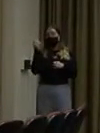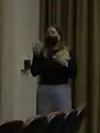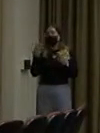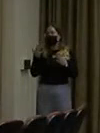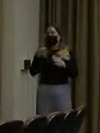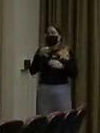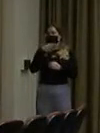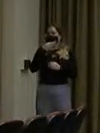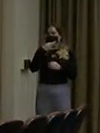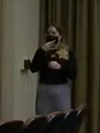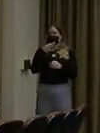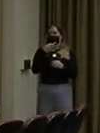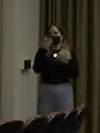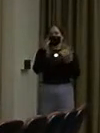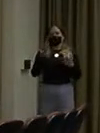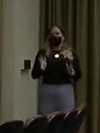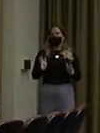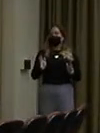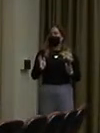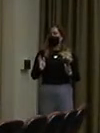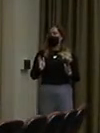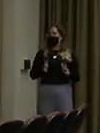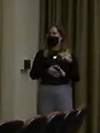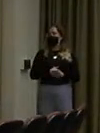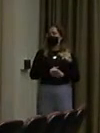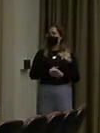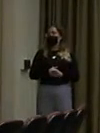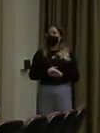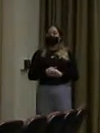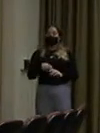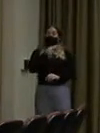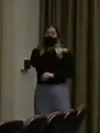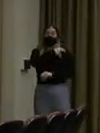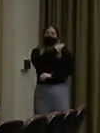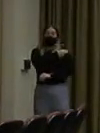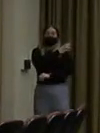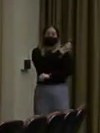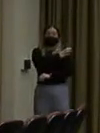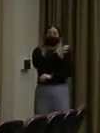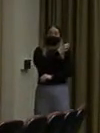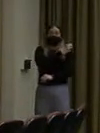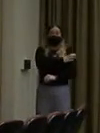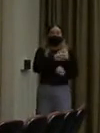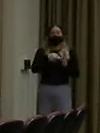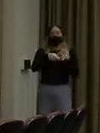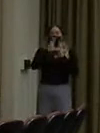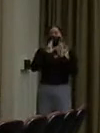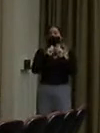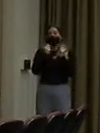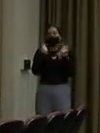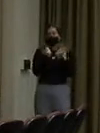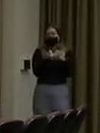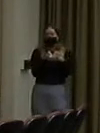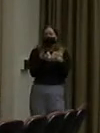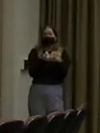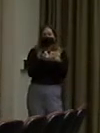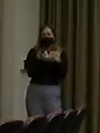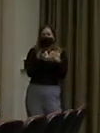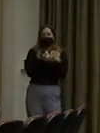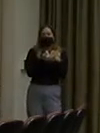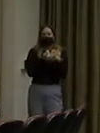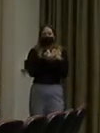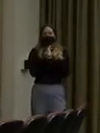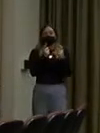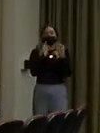hour, with the fact that the hospital clinical review teams were the only teams that were going around to communicate